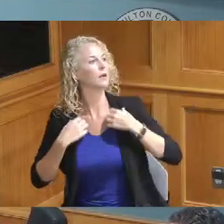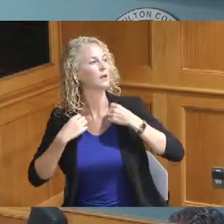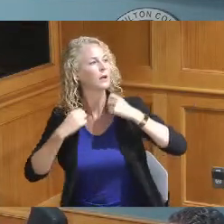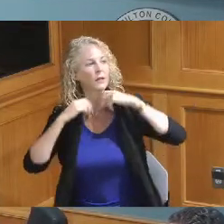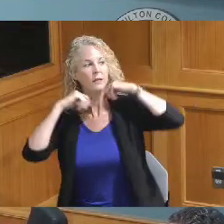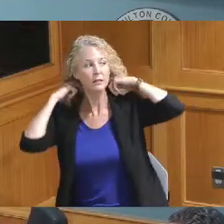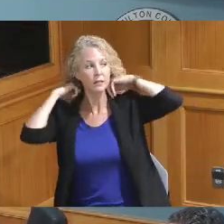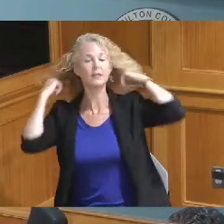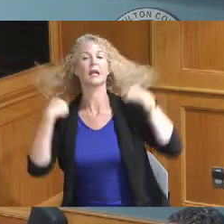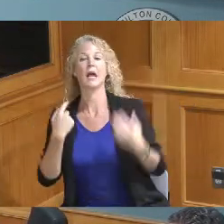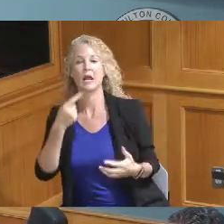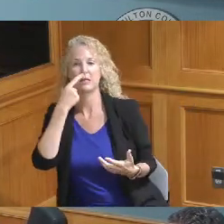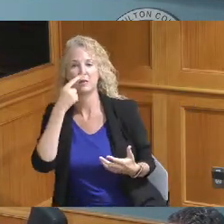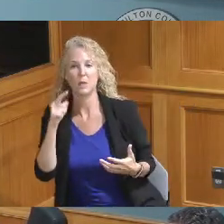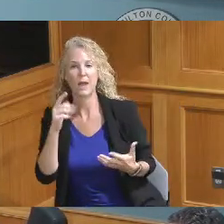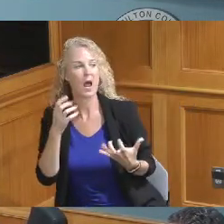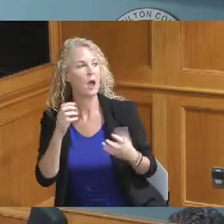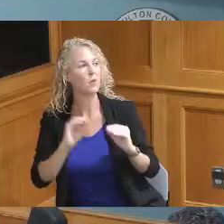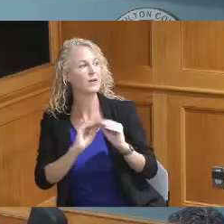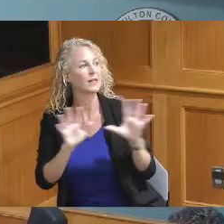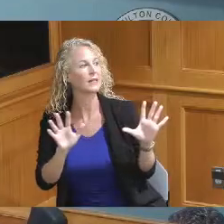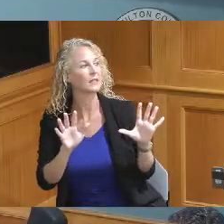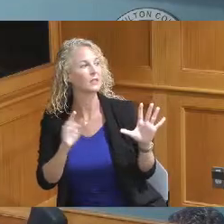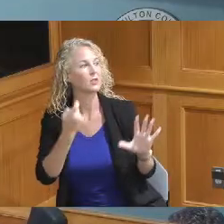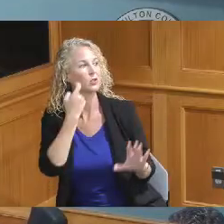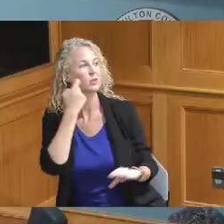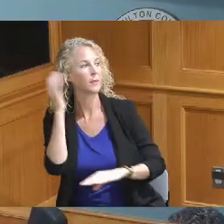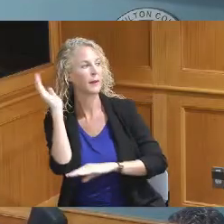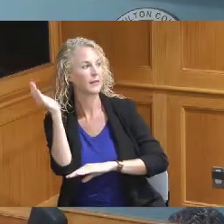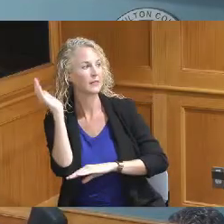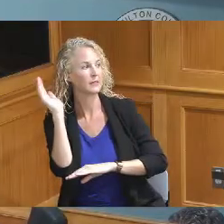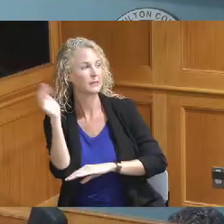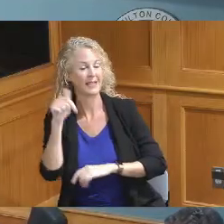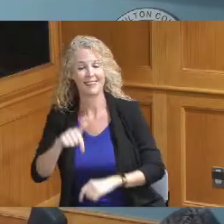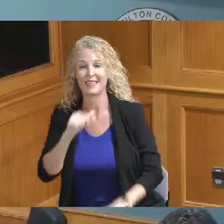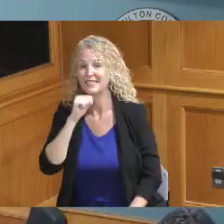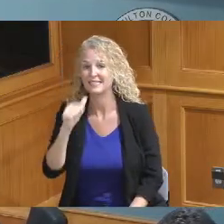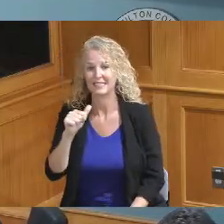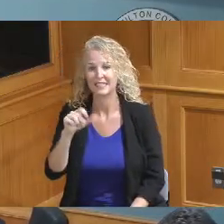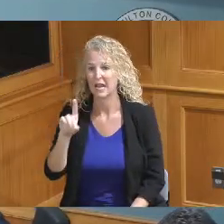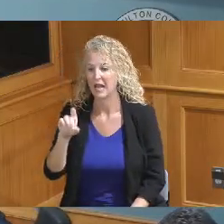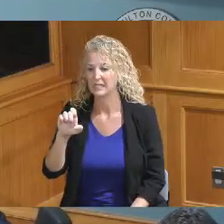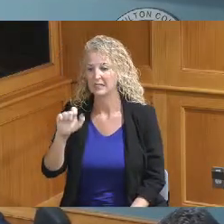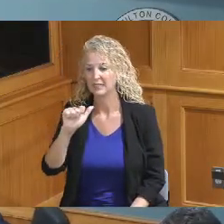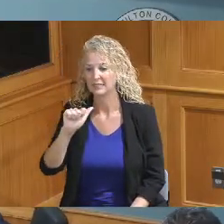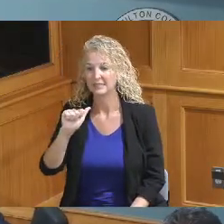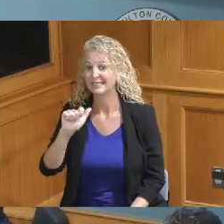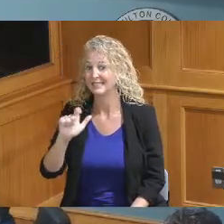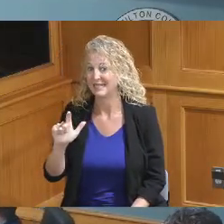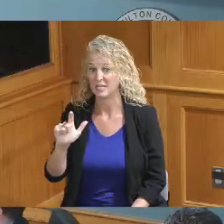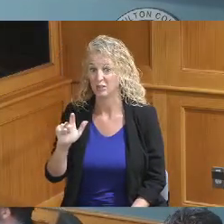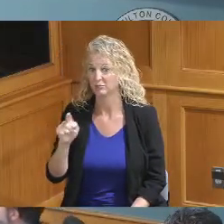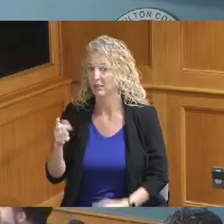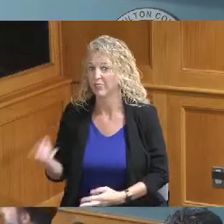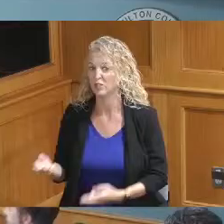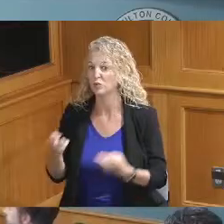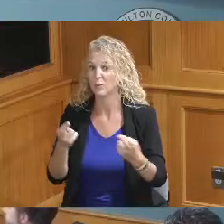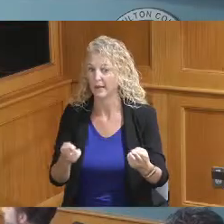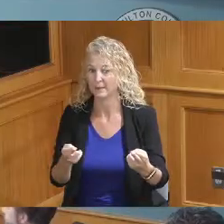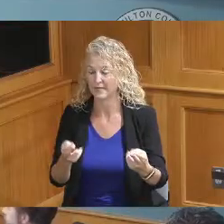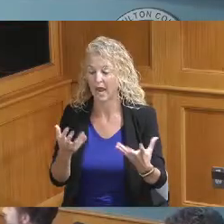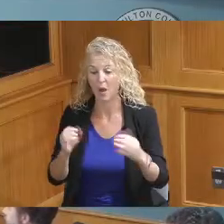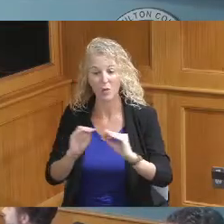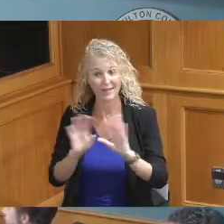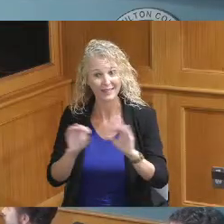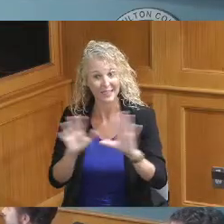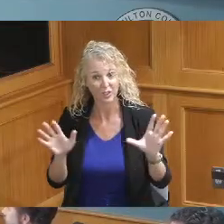we have clarity. What was presented, we don't have a deal. It's not a lease. This is a recommendation. I just want